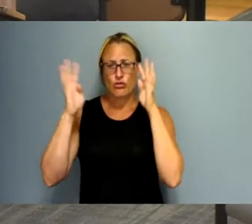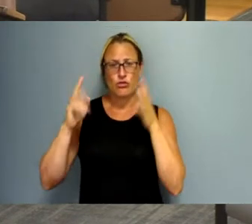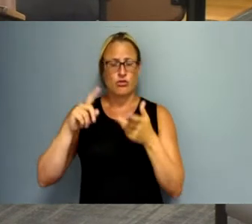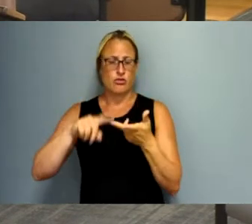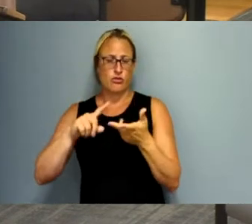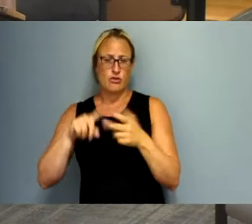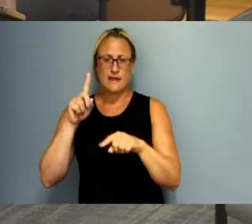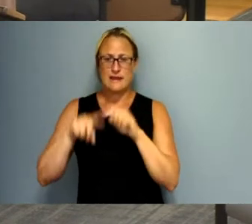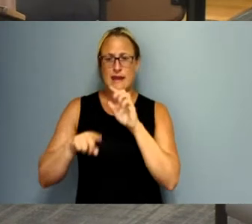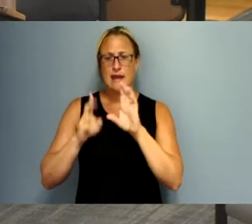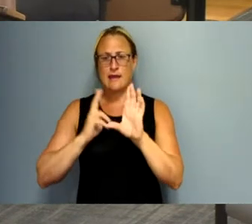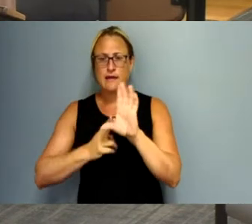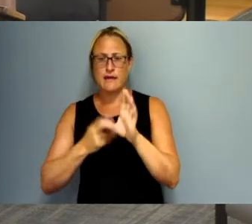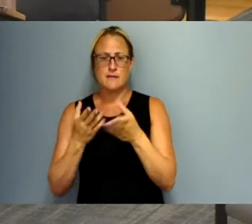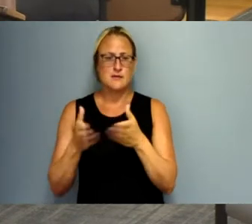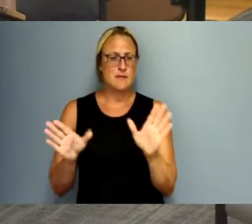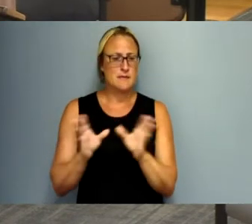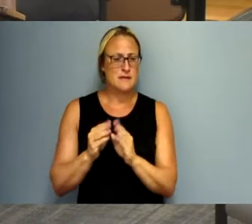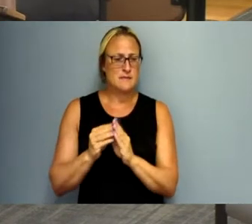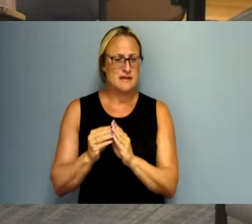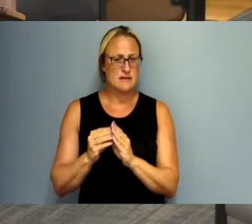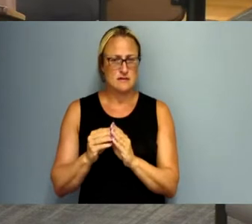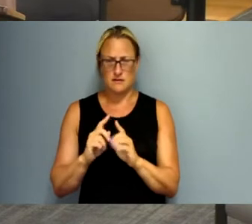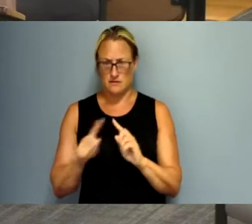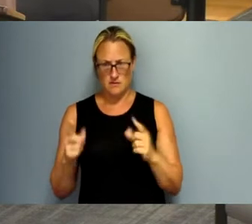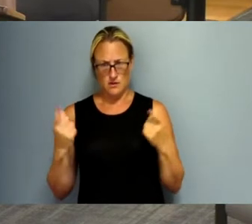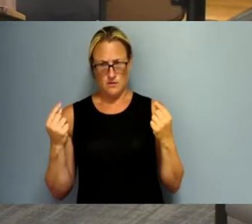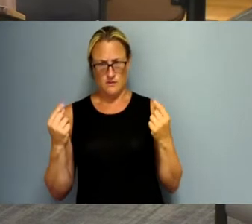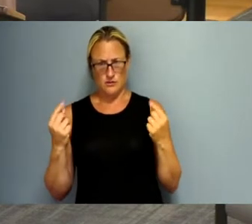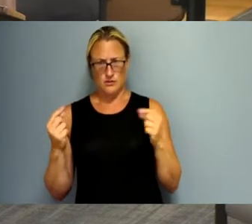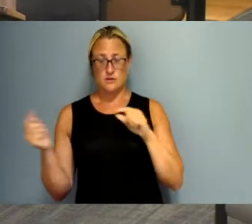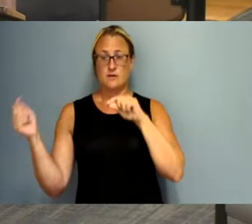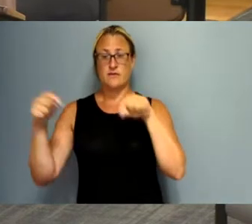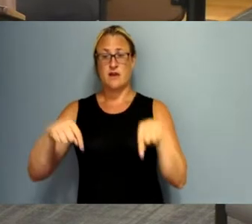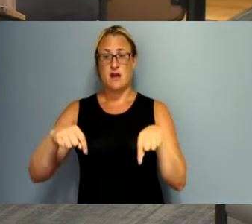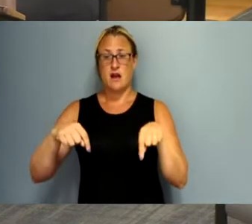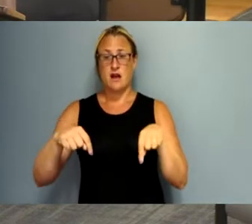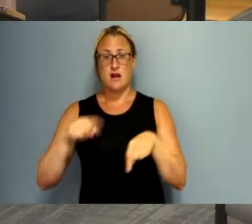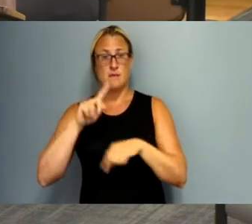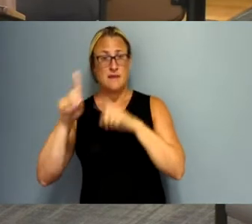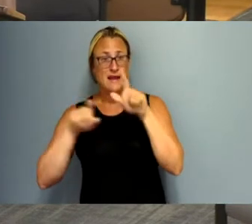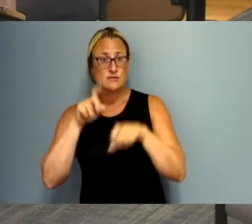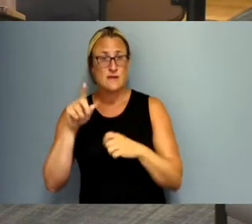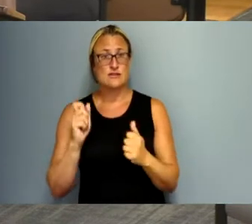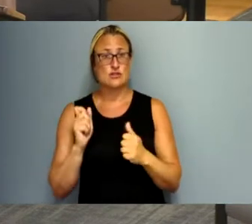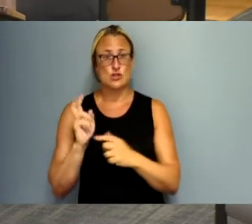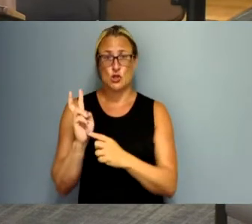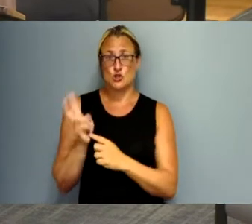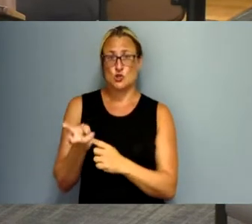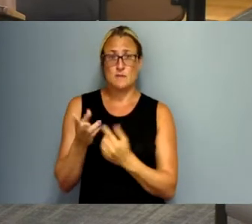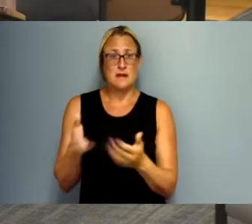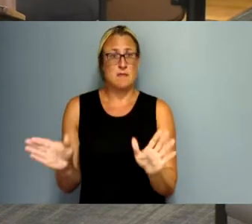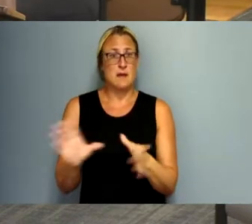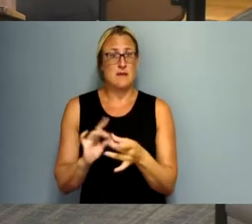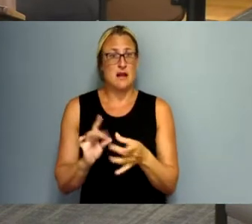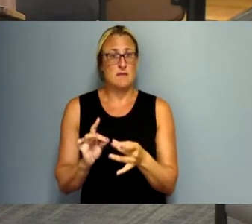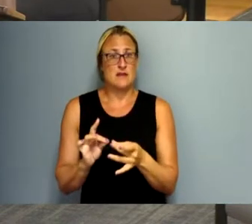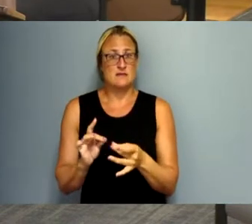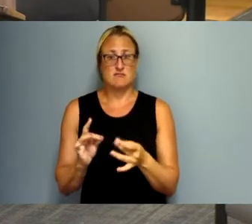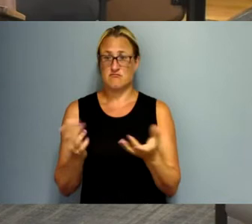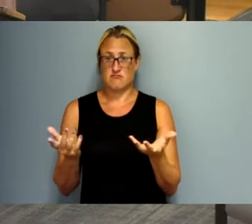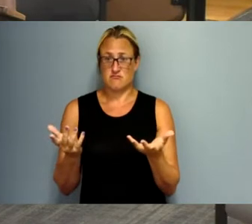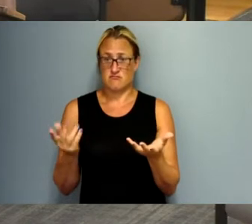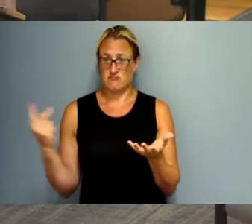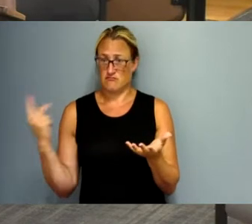meetings. And all we've done is come and ask questions and give 2-minute public comments. All we wanted was a truth. We just want to